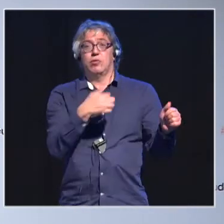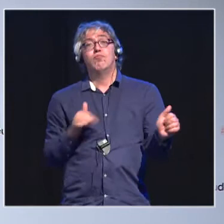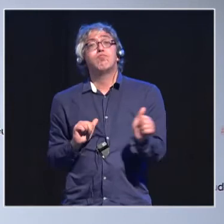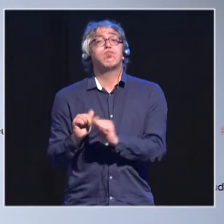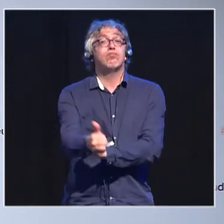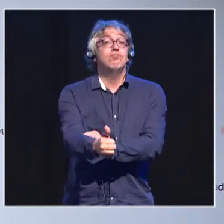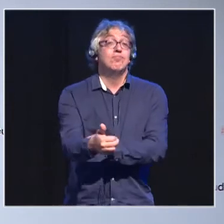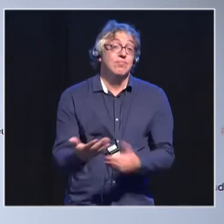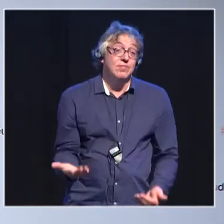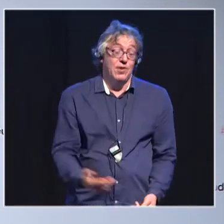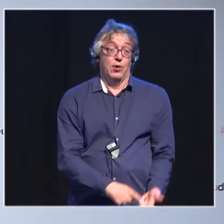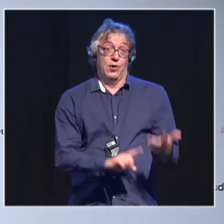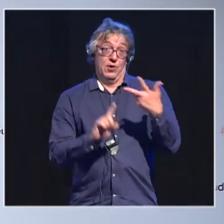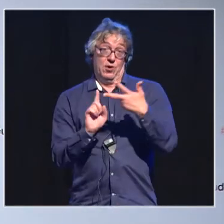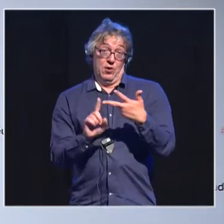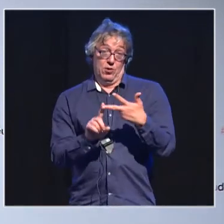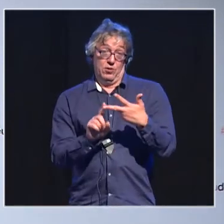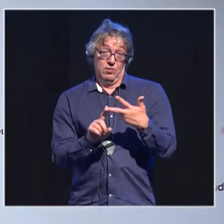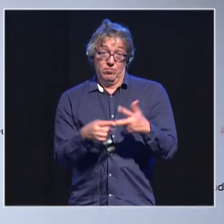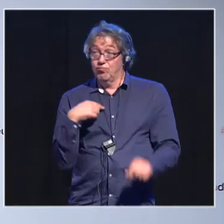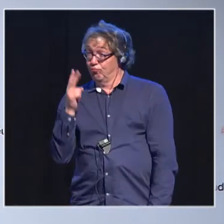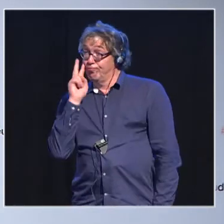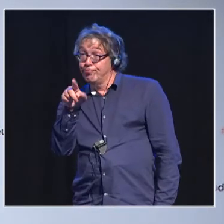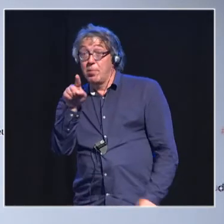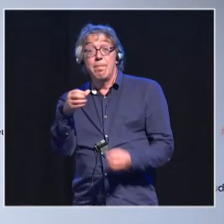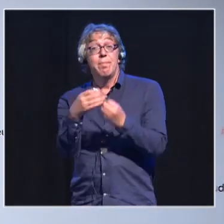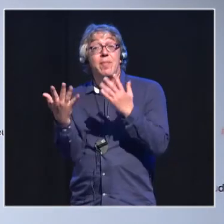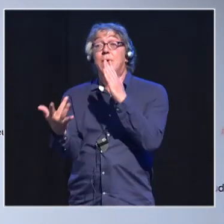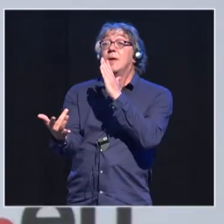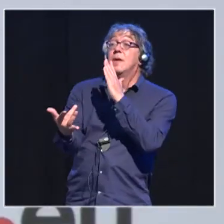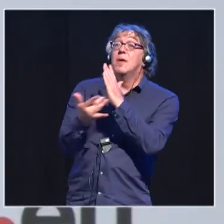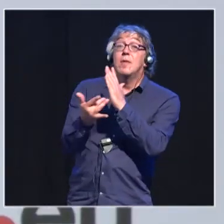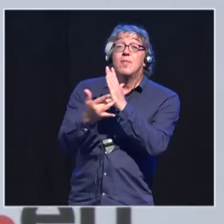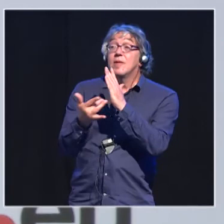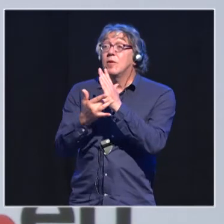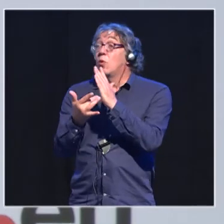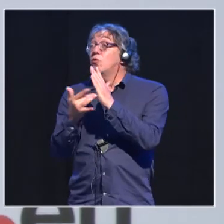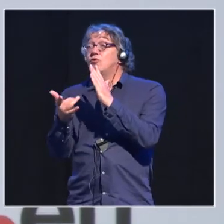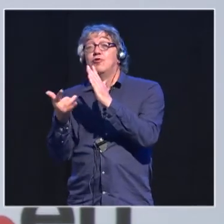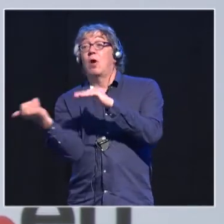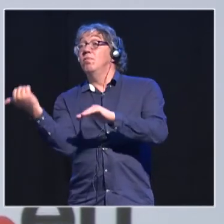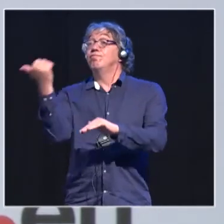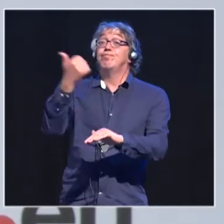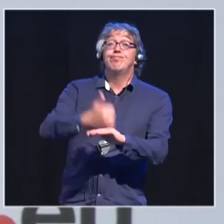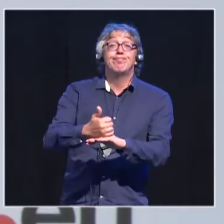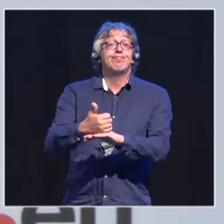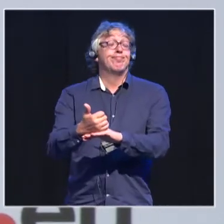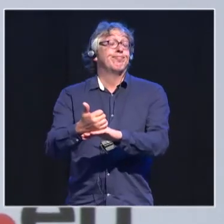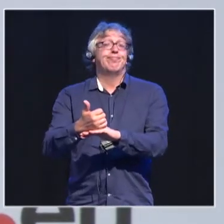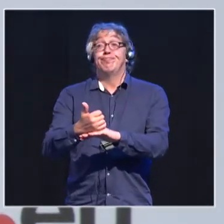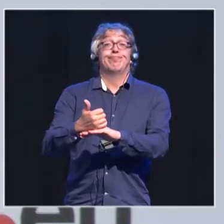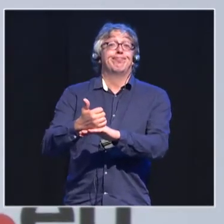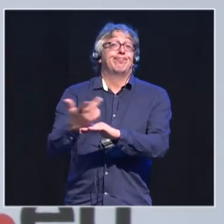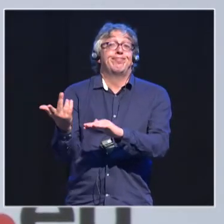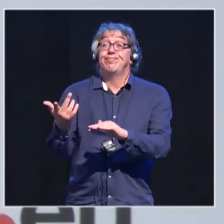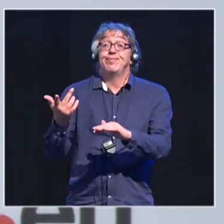three is, we've heard many cases of technologies that were deployed that digitize either a communication network